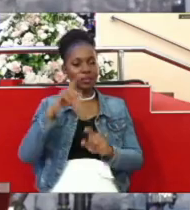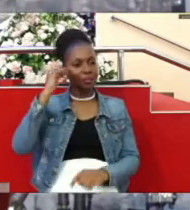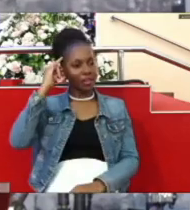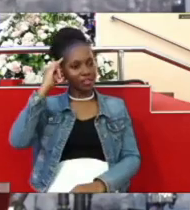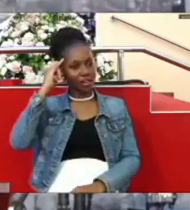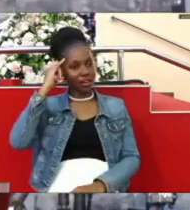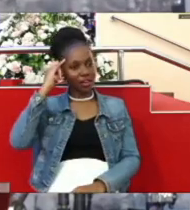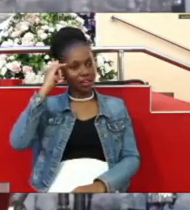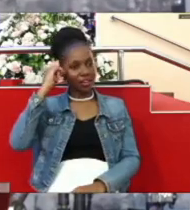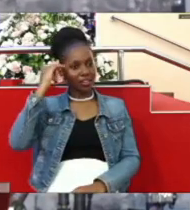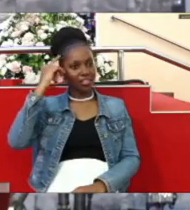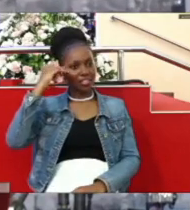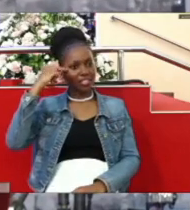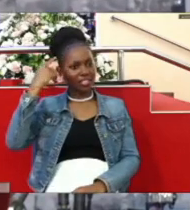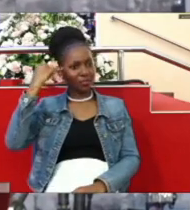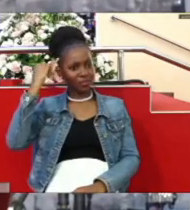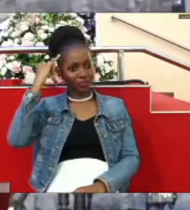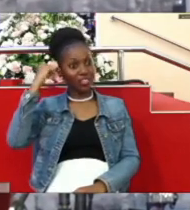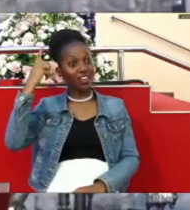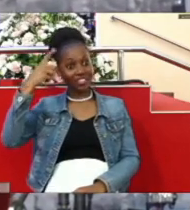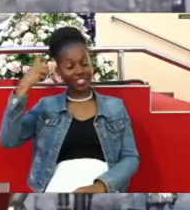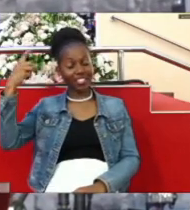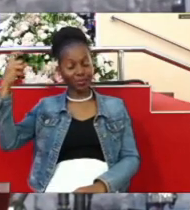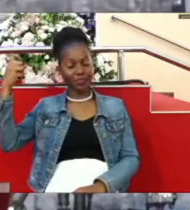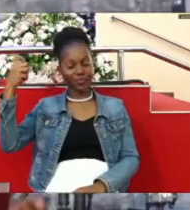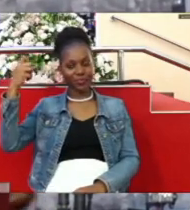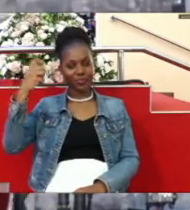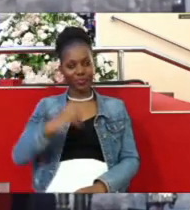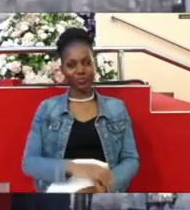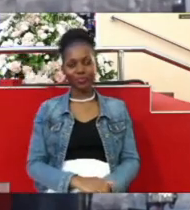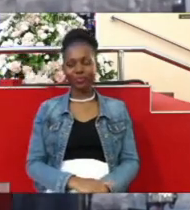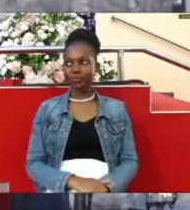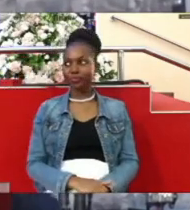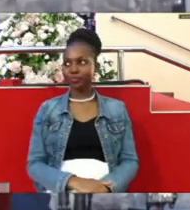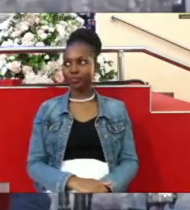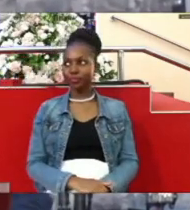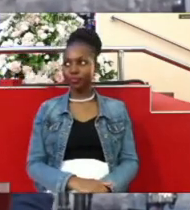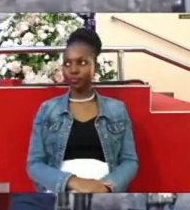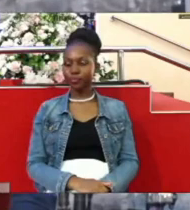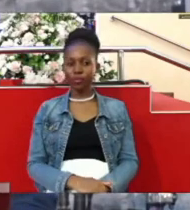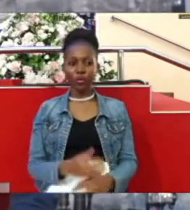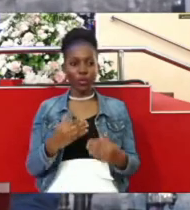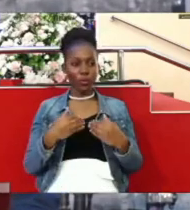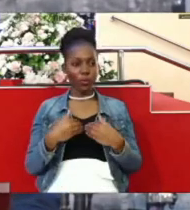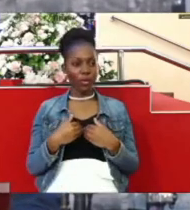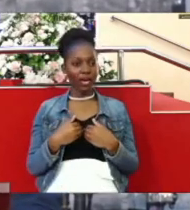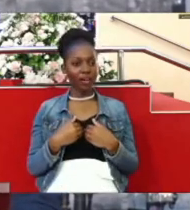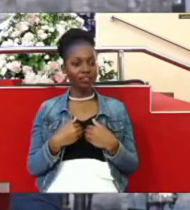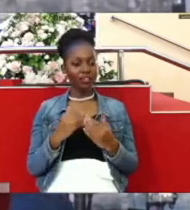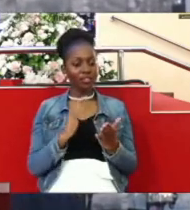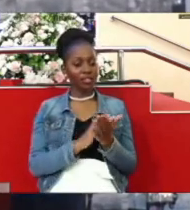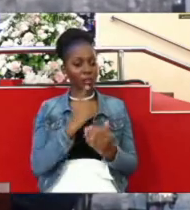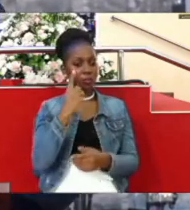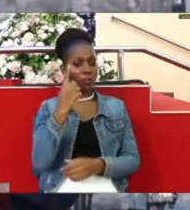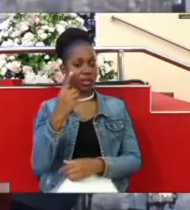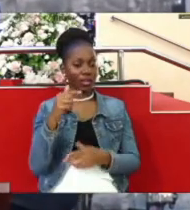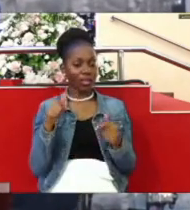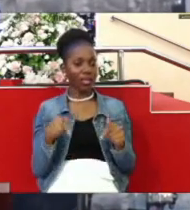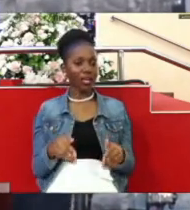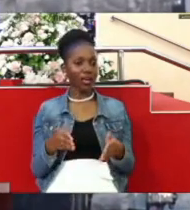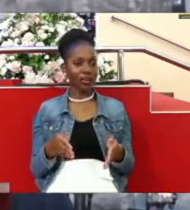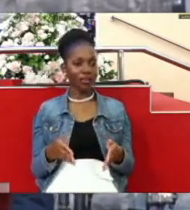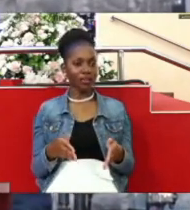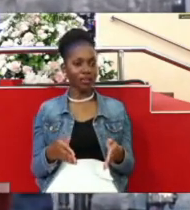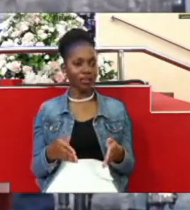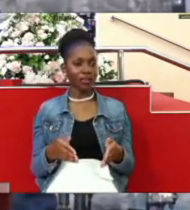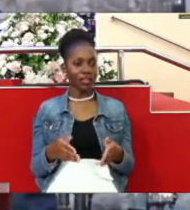wacha ukahisi ya kwamba kama kana kwamba ni wewe unaota. There is somebody here. Kuna mtu mahali hapa. That God gonna